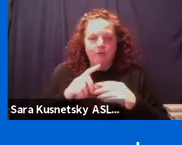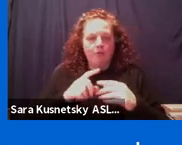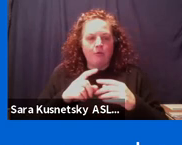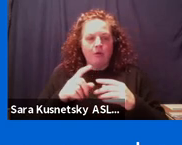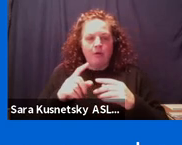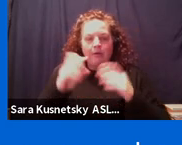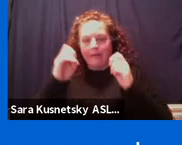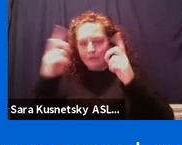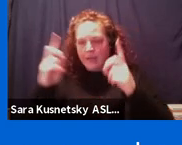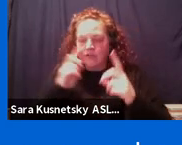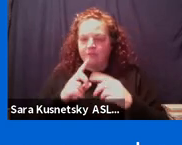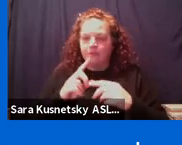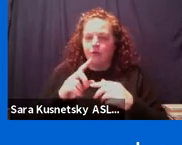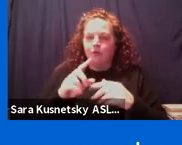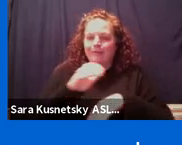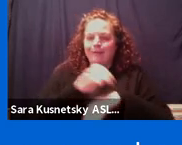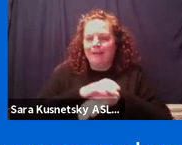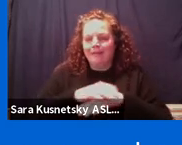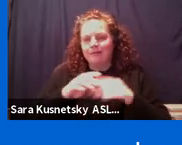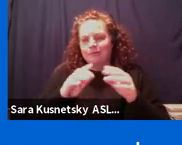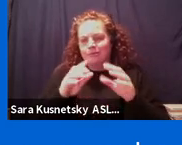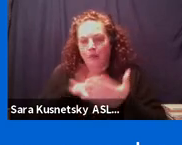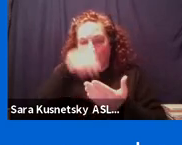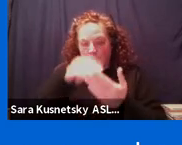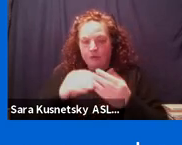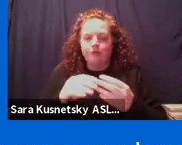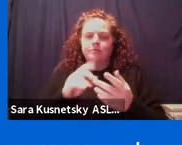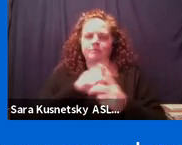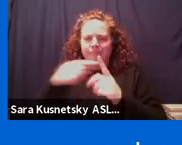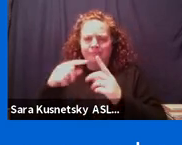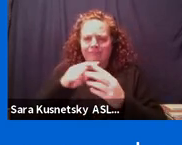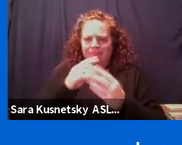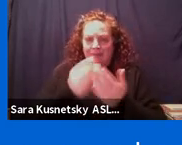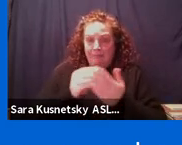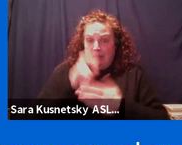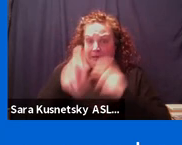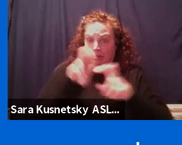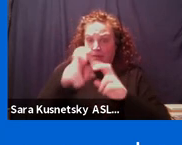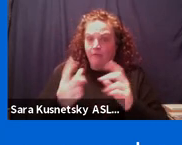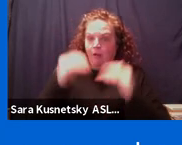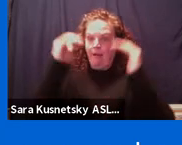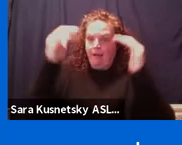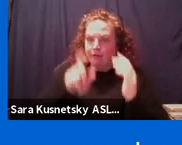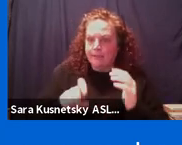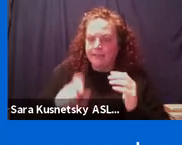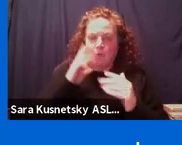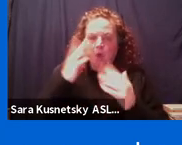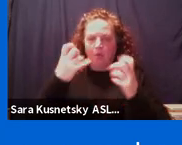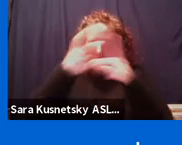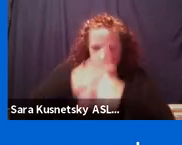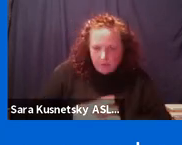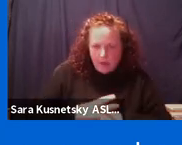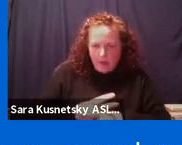differentiated to reflect investments in higher needs communities. When we add these investments up, we find that we make